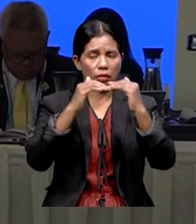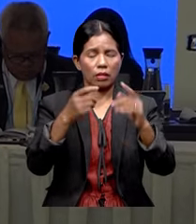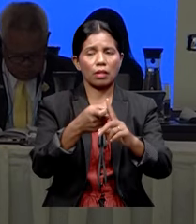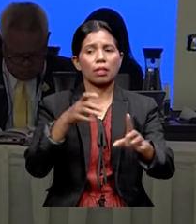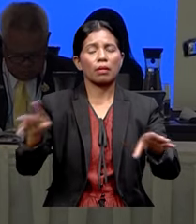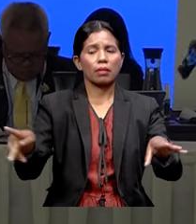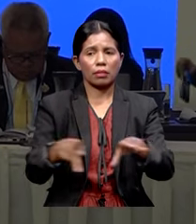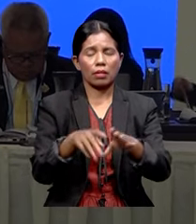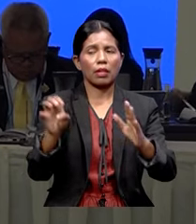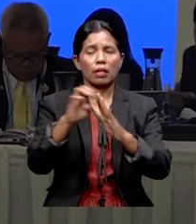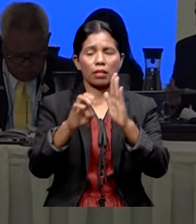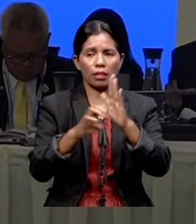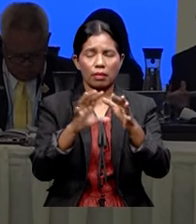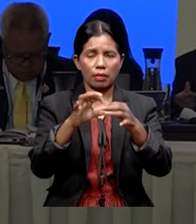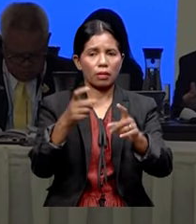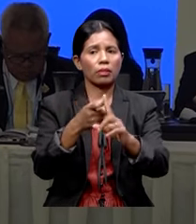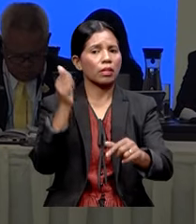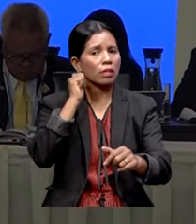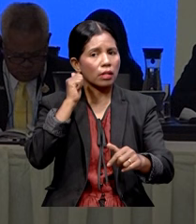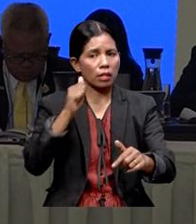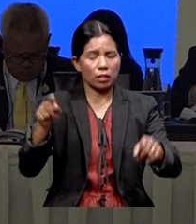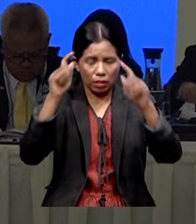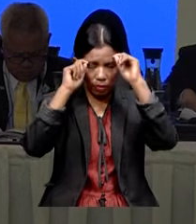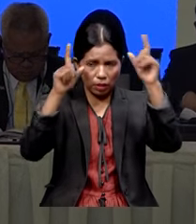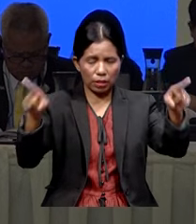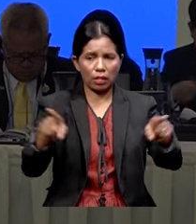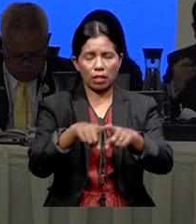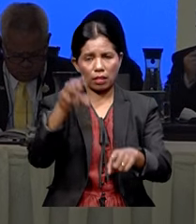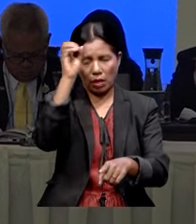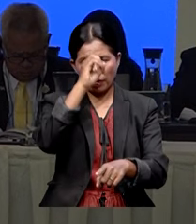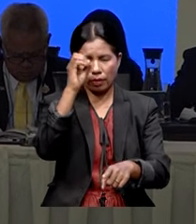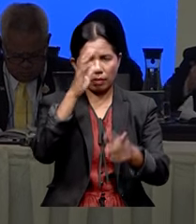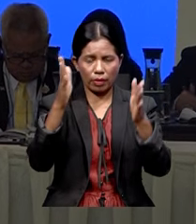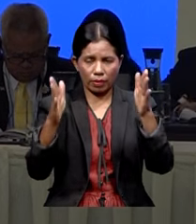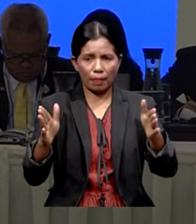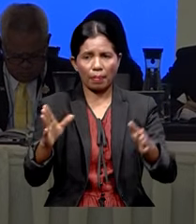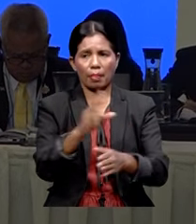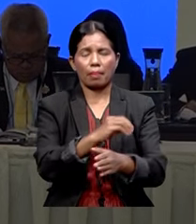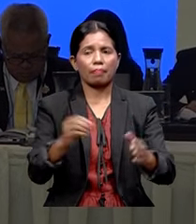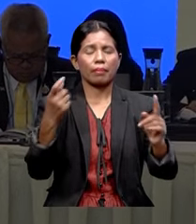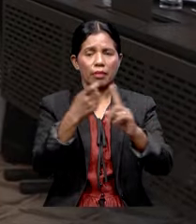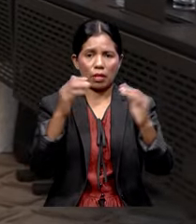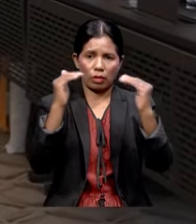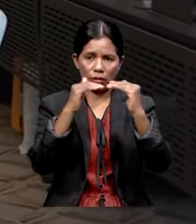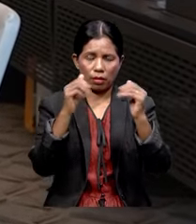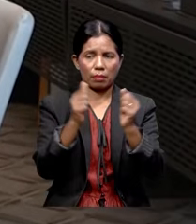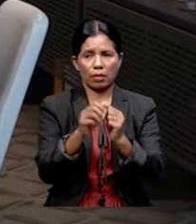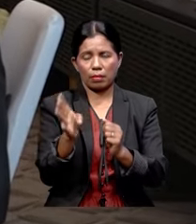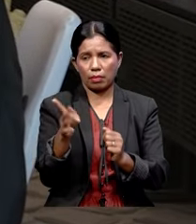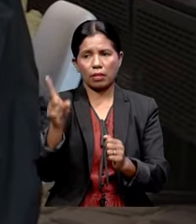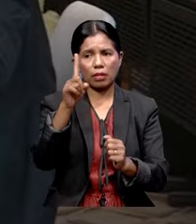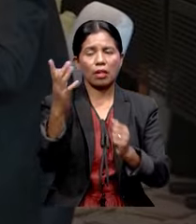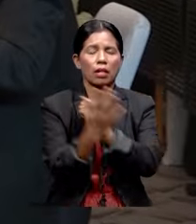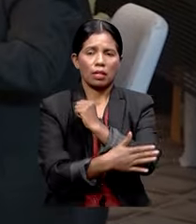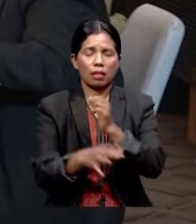Estados membros ira usi ASEANian no mos Timor-Leste hanesan observador. Antes ne liu si conferência alto nível badala hat nulu no hat nulu resingida na sang